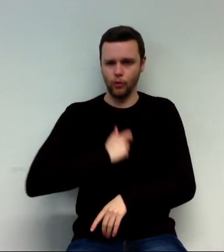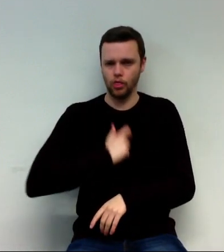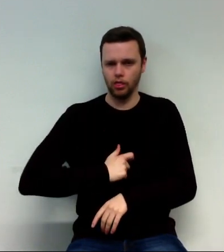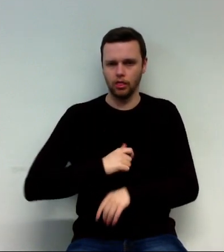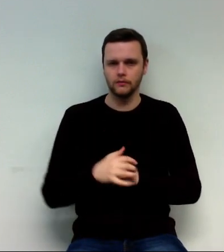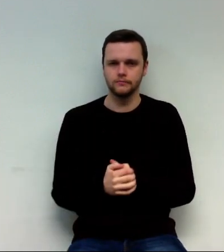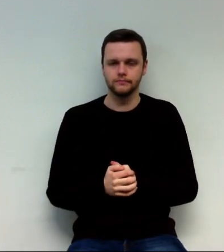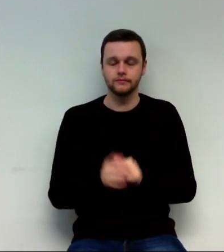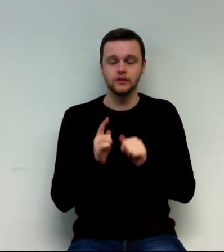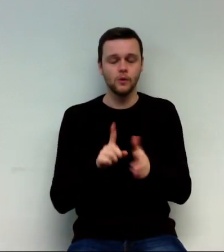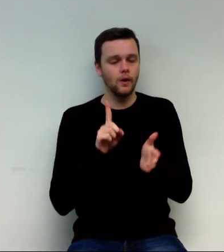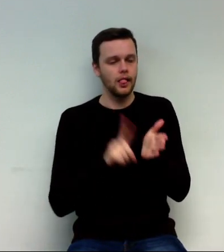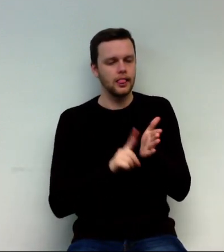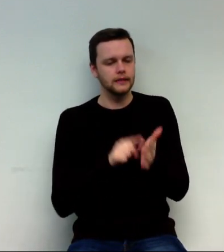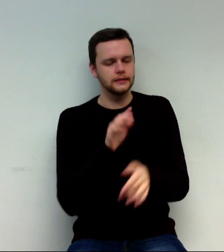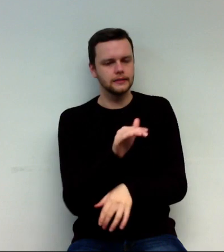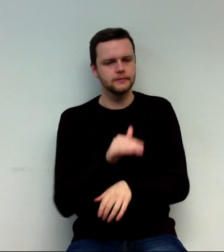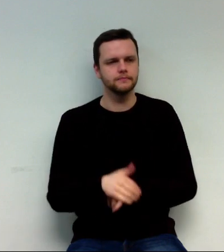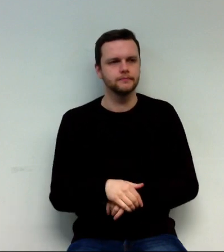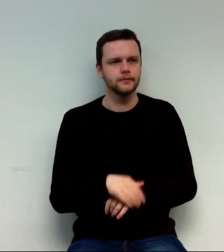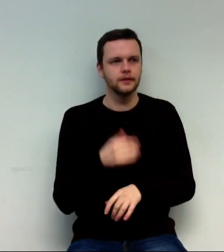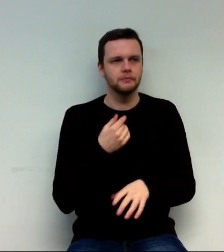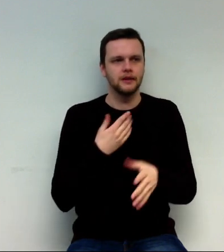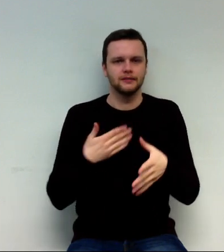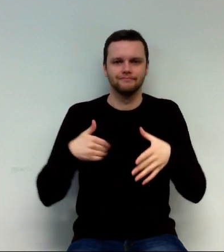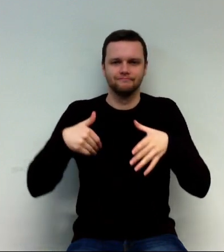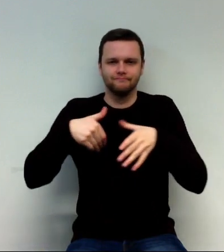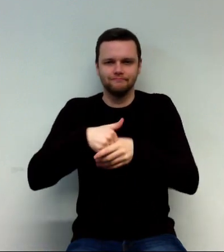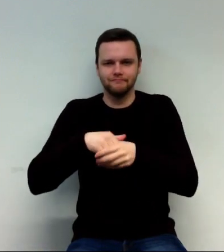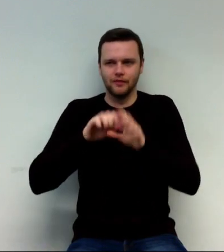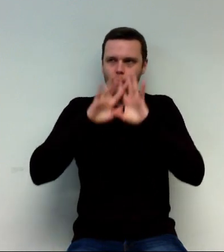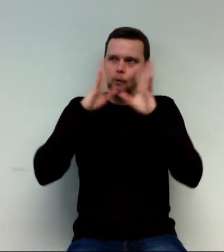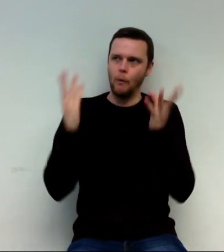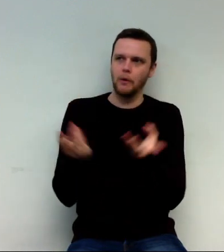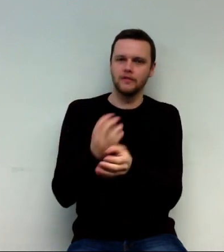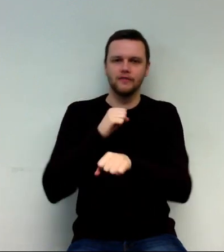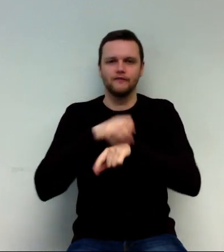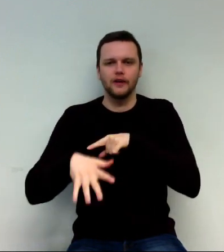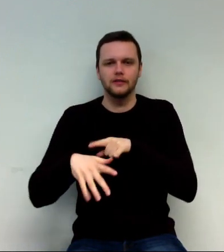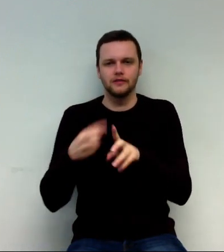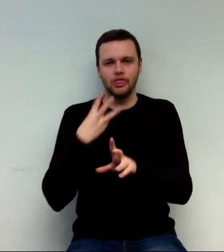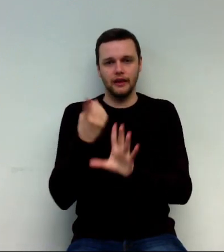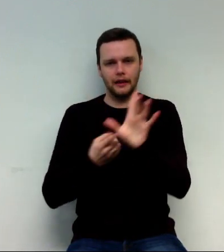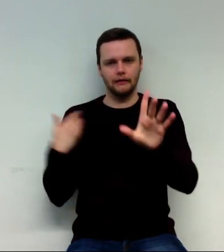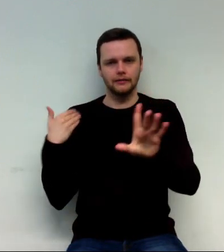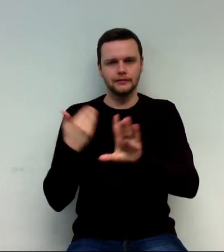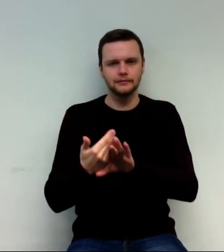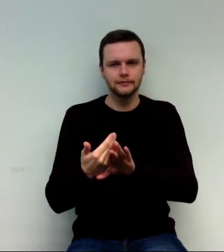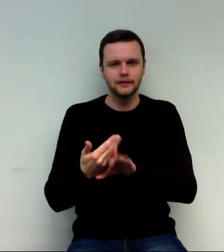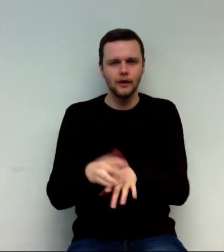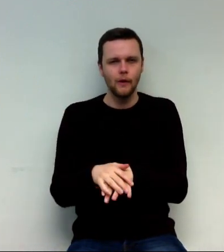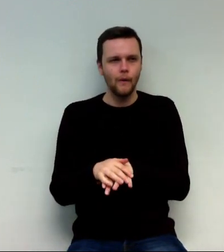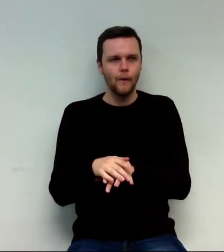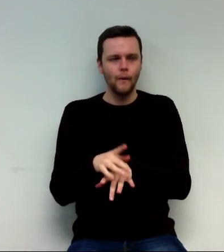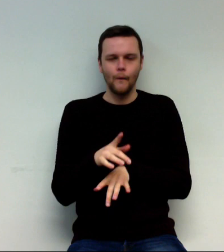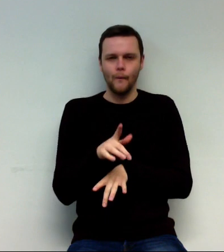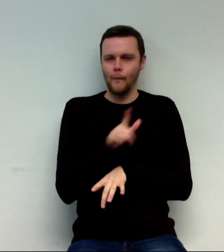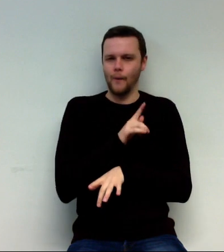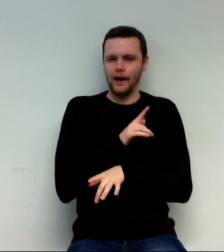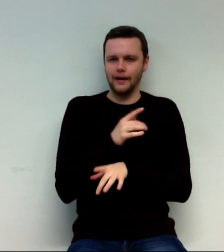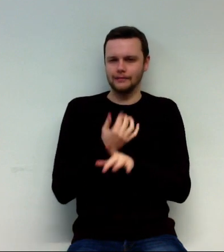But Lindsay, you've entered the world of the Fringe in the past 3 years. Why and